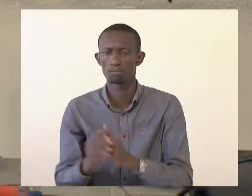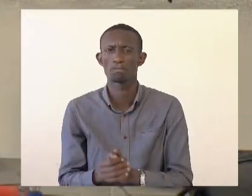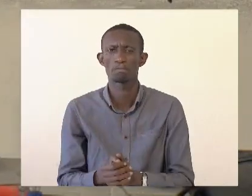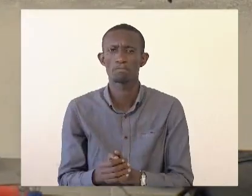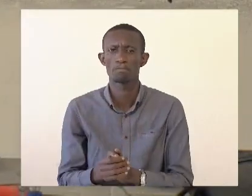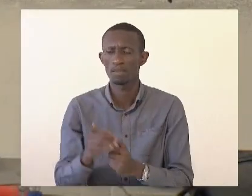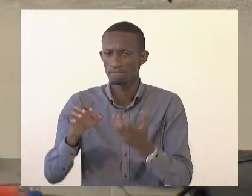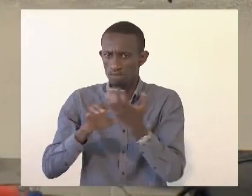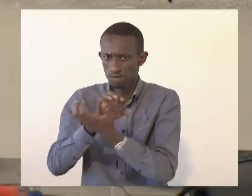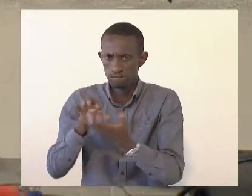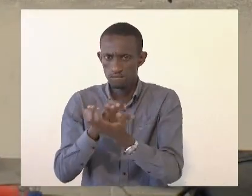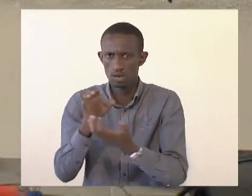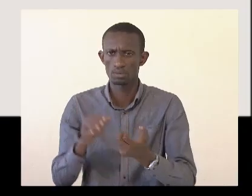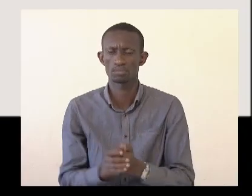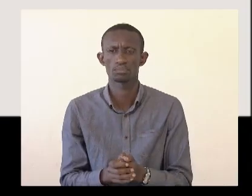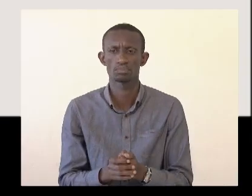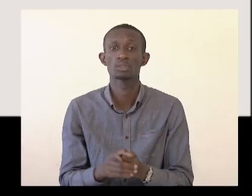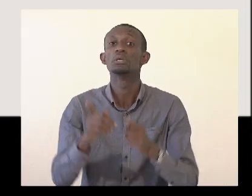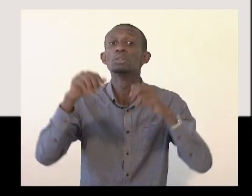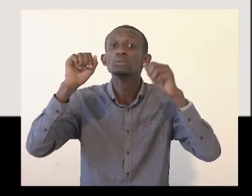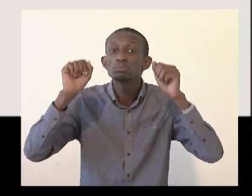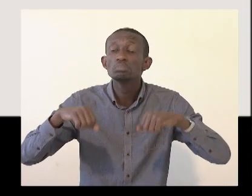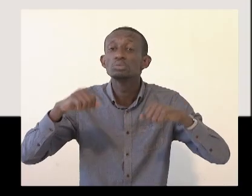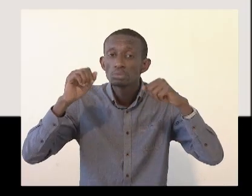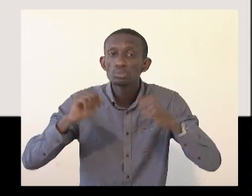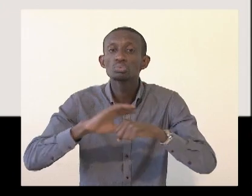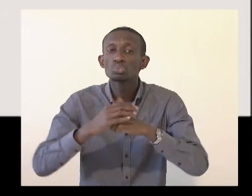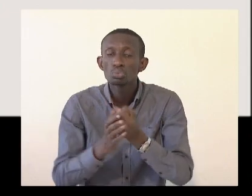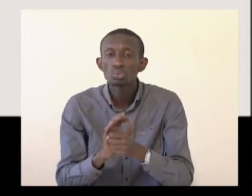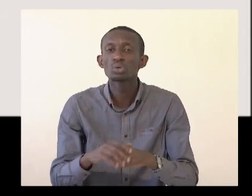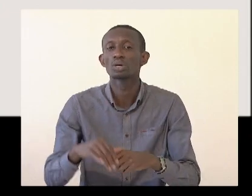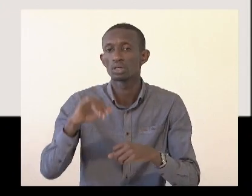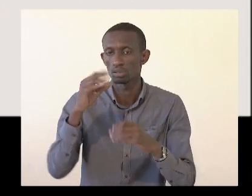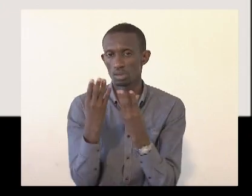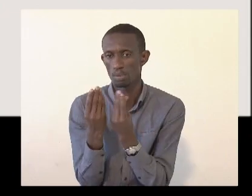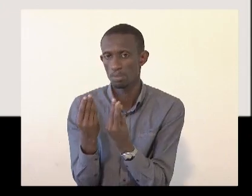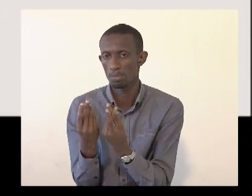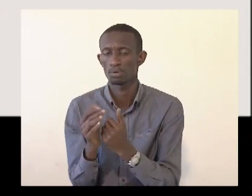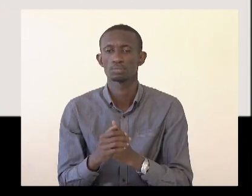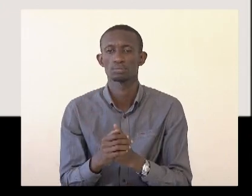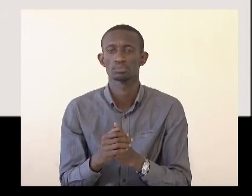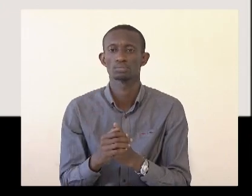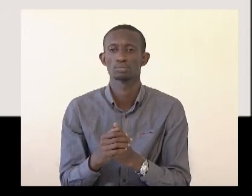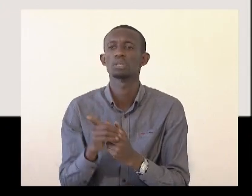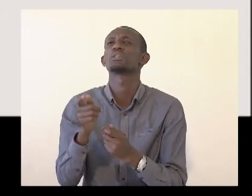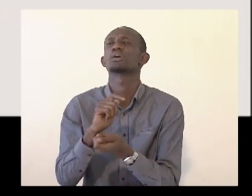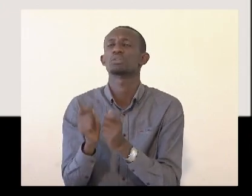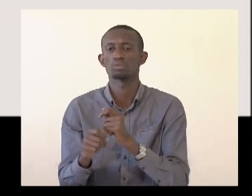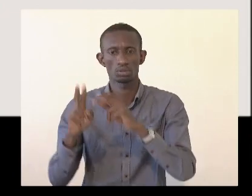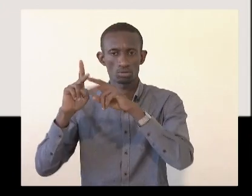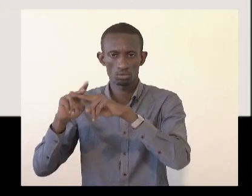are mixed, it is possible to produce an insoluble precipitate, and that will be a salt. Here we